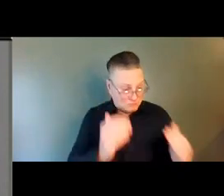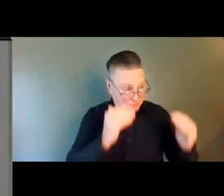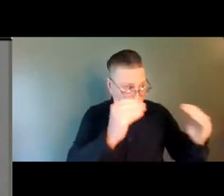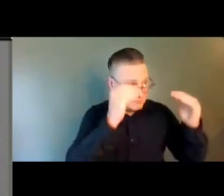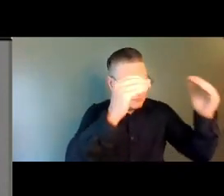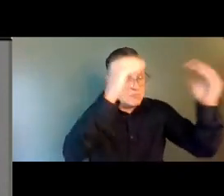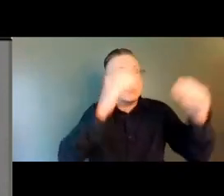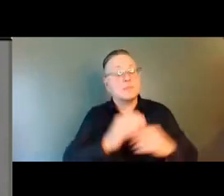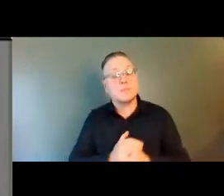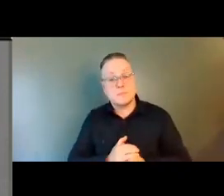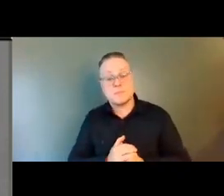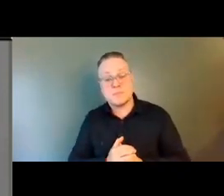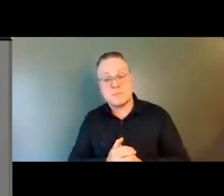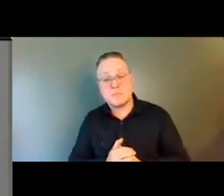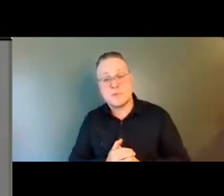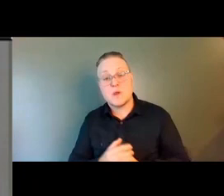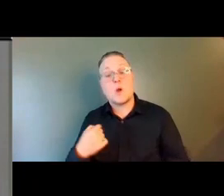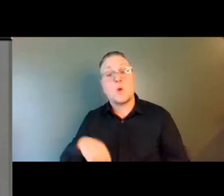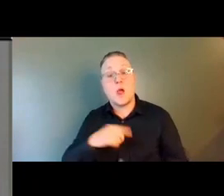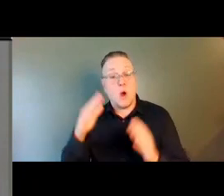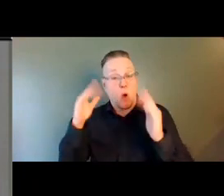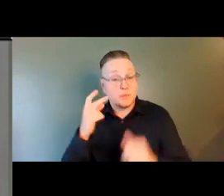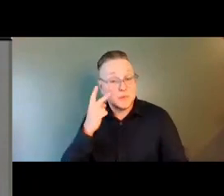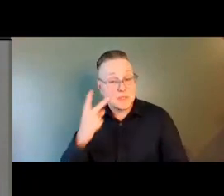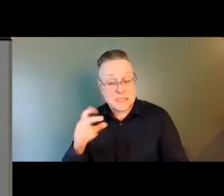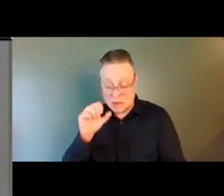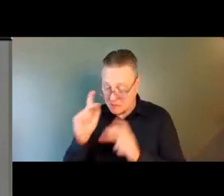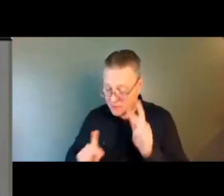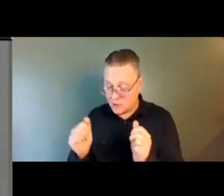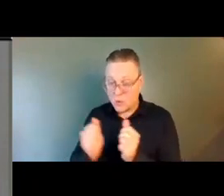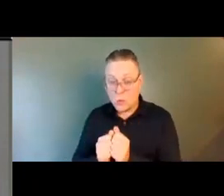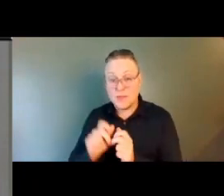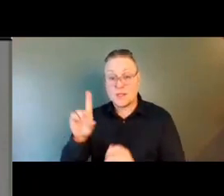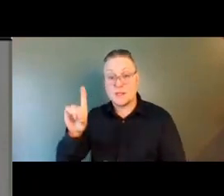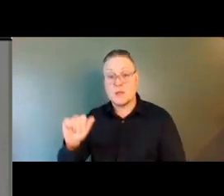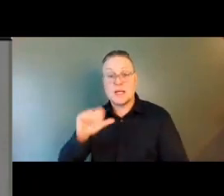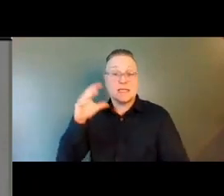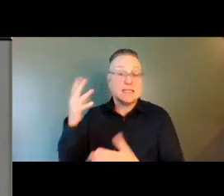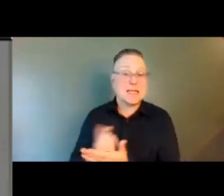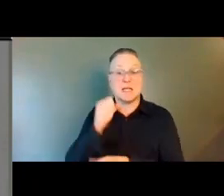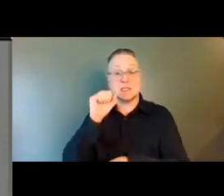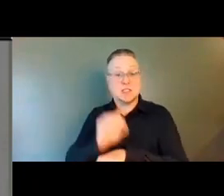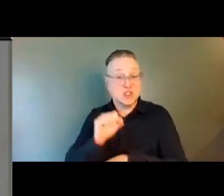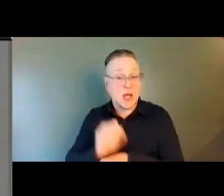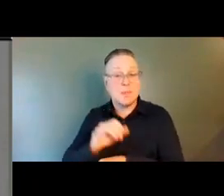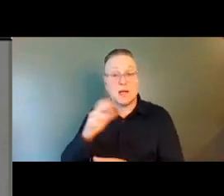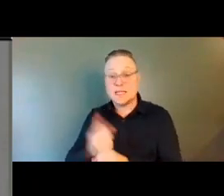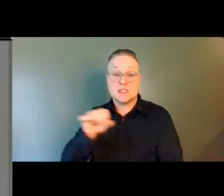disabilities. We hope to see employed people with disabilities getting a job of their